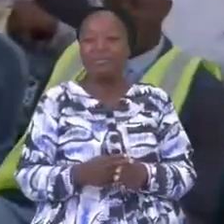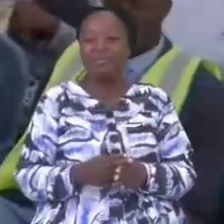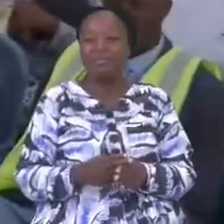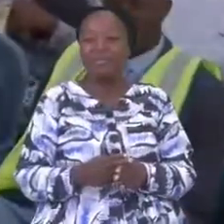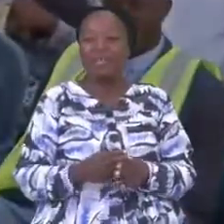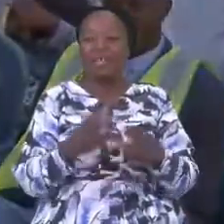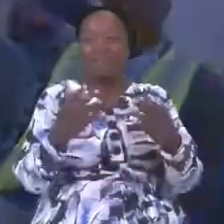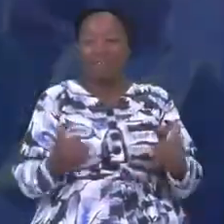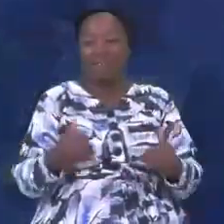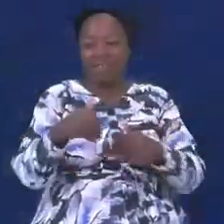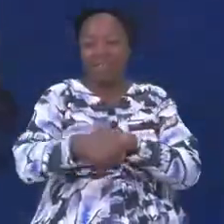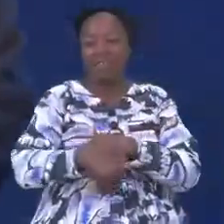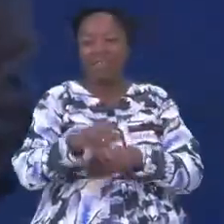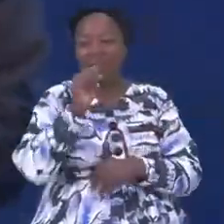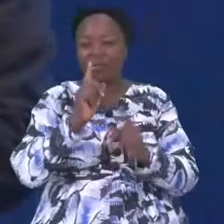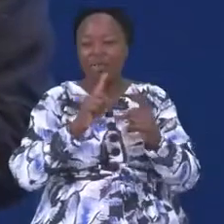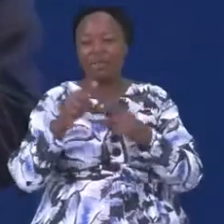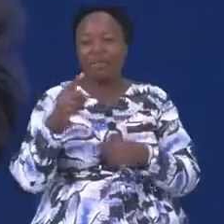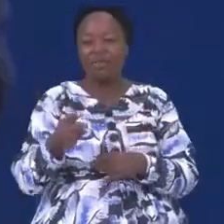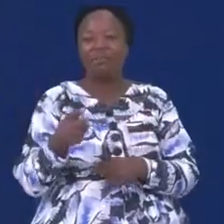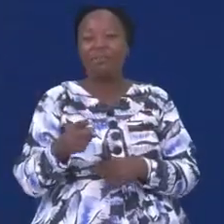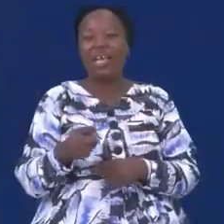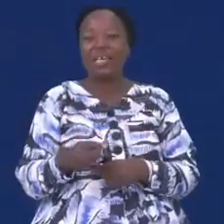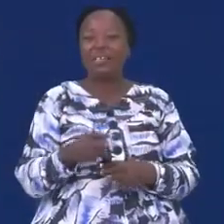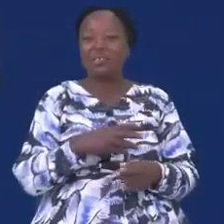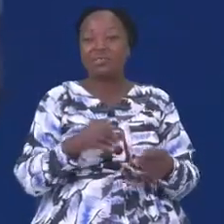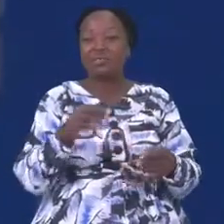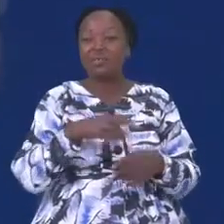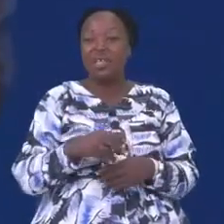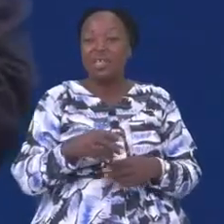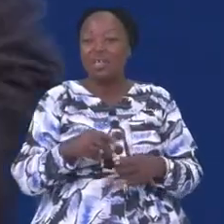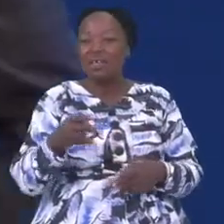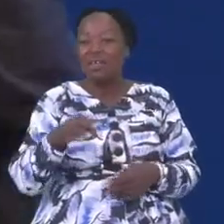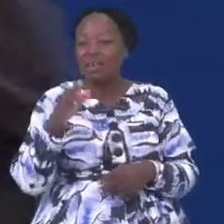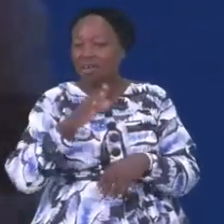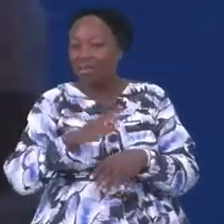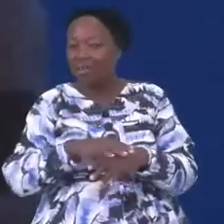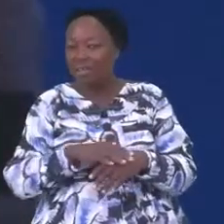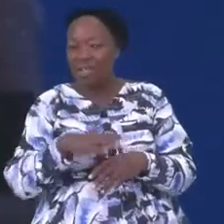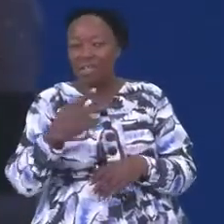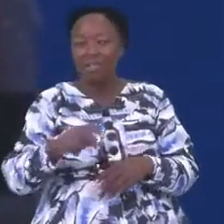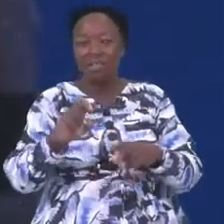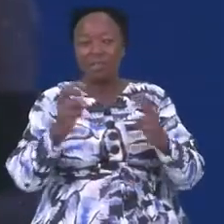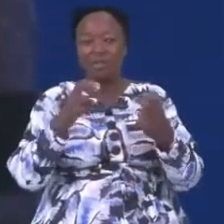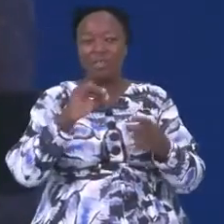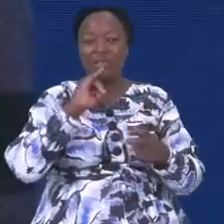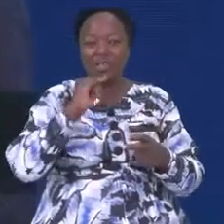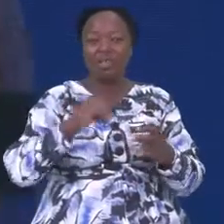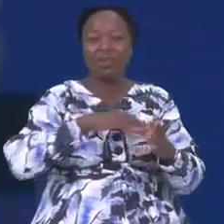Tonight I'm talking to you on all-round emancipation.